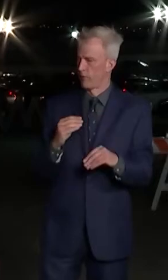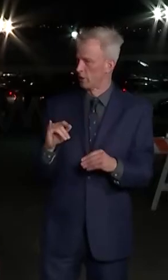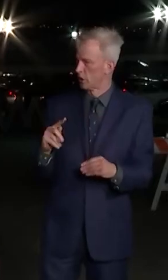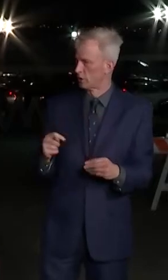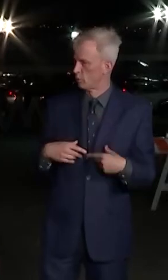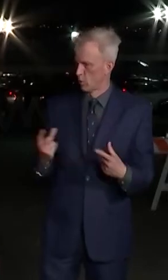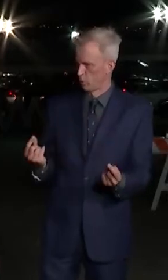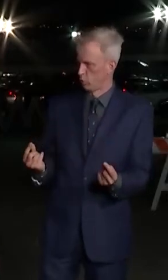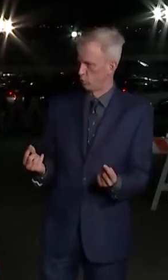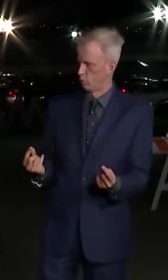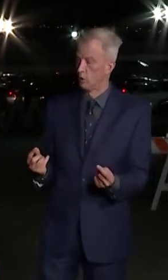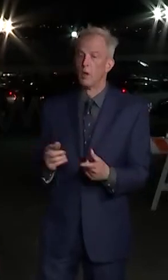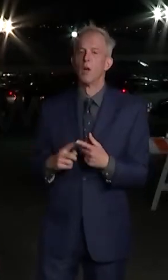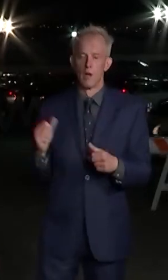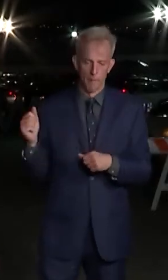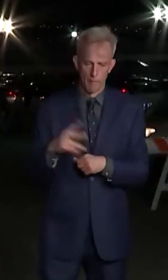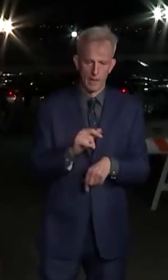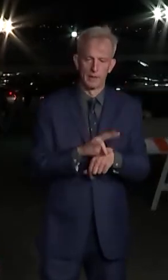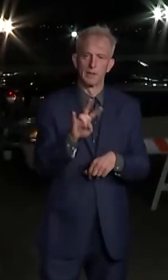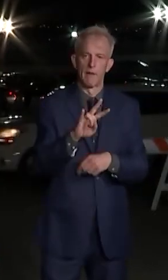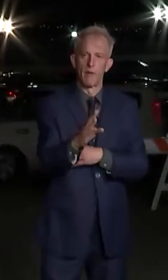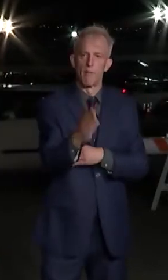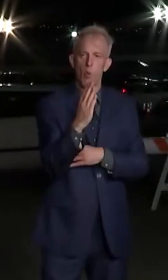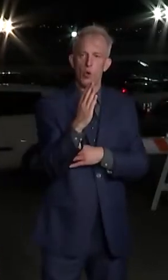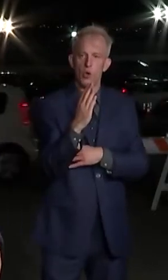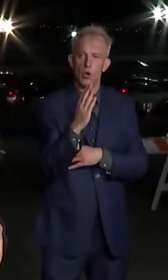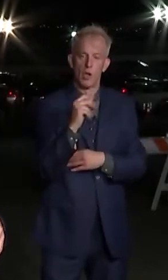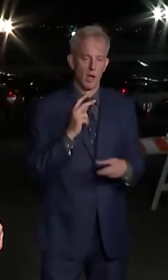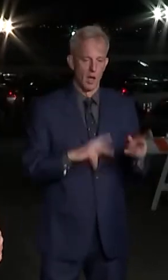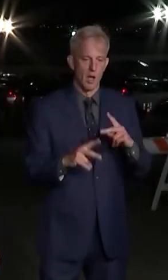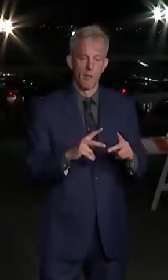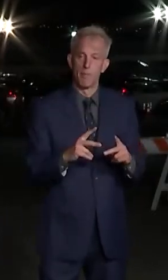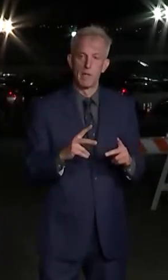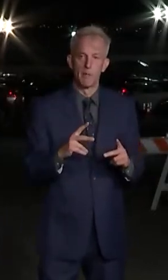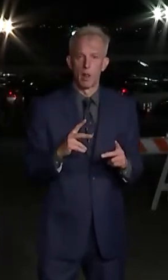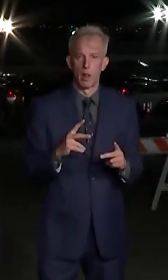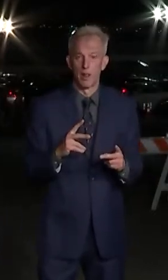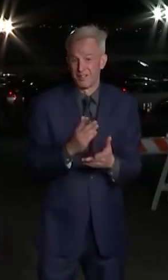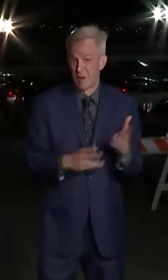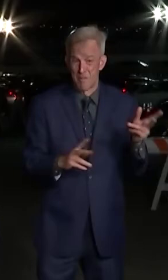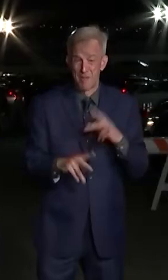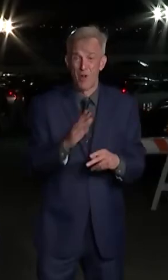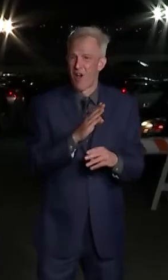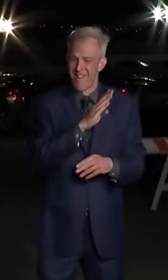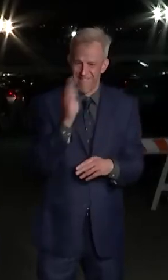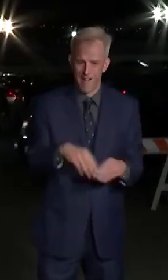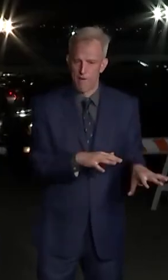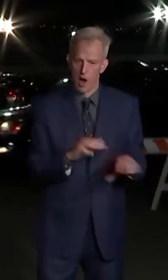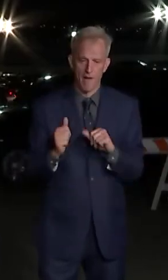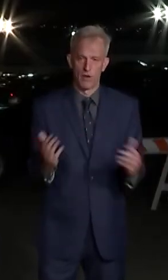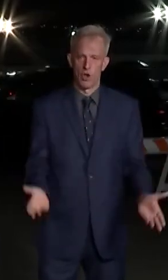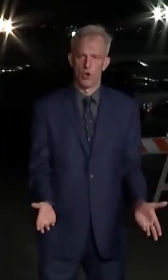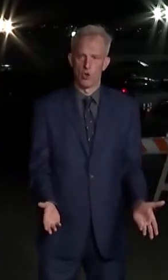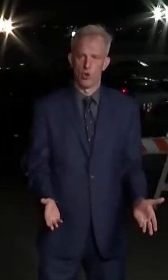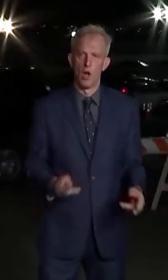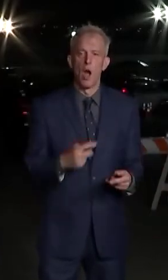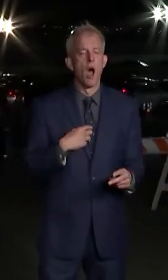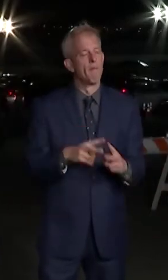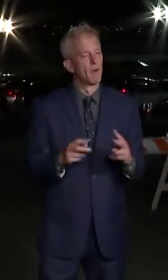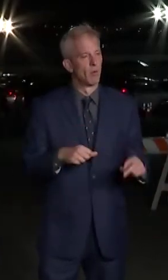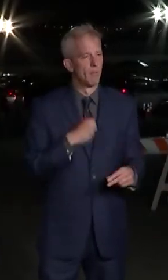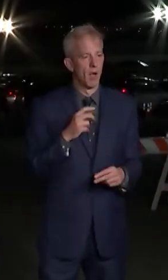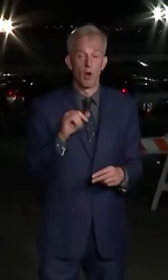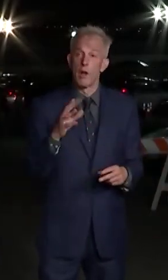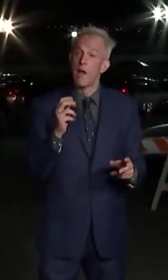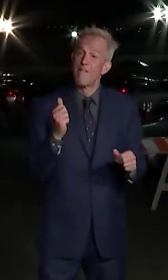here. I was here at 7 this morning, and folks are here as early as 5:30, and as I said, some never leave the site. Say, how are we going to tweak this? I'm very proud. For everybody who was